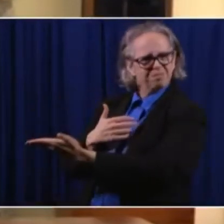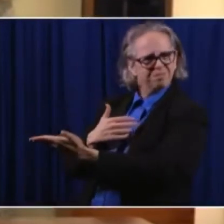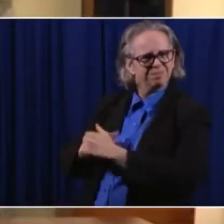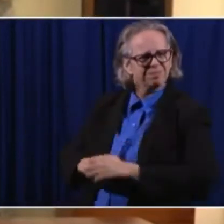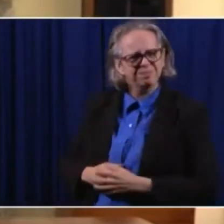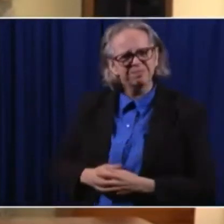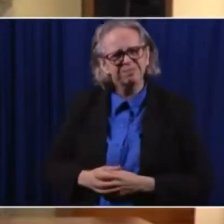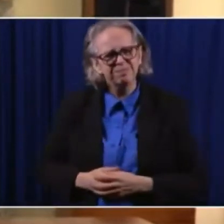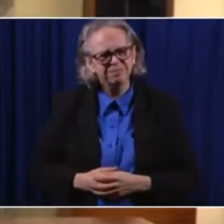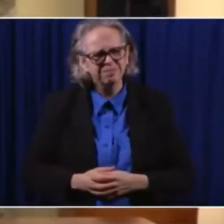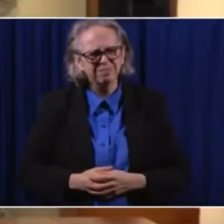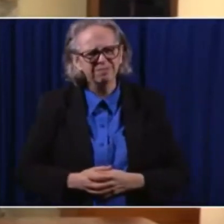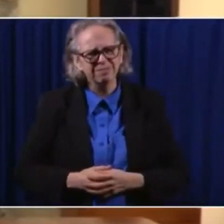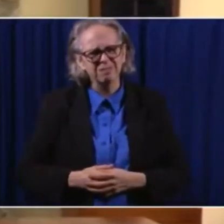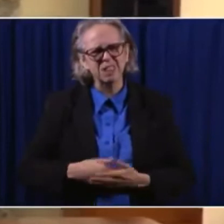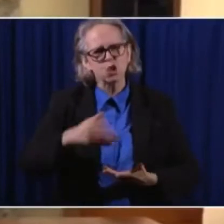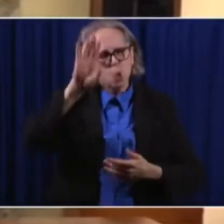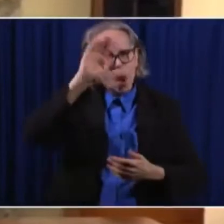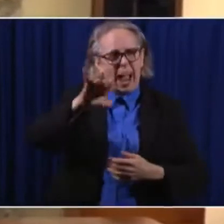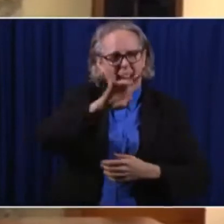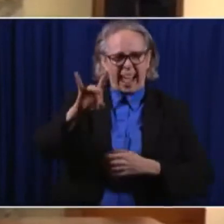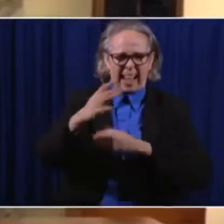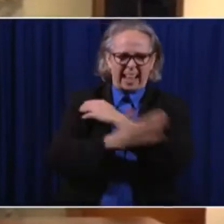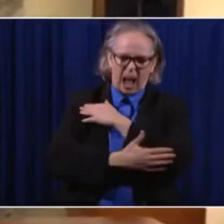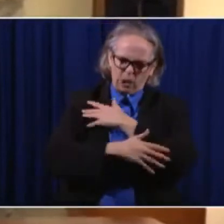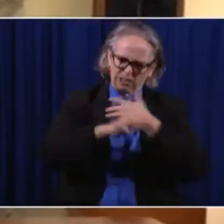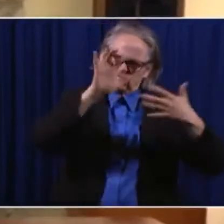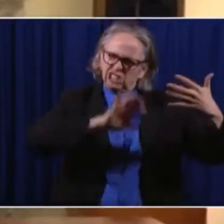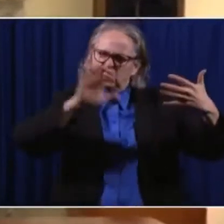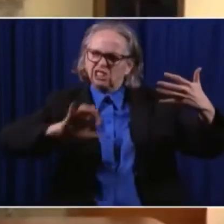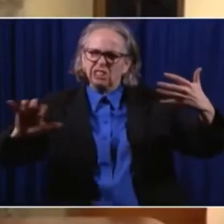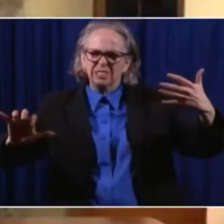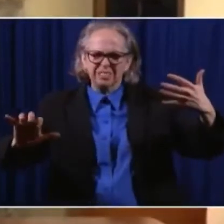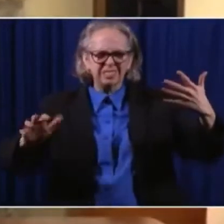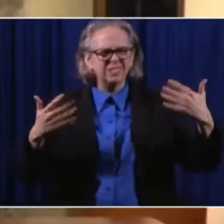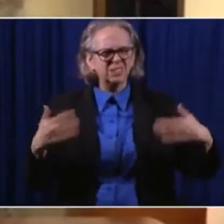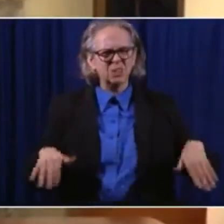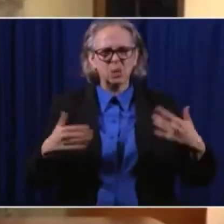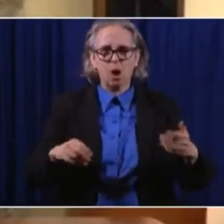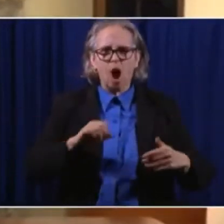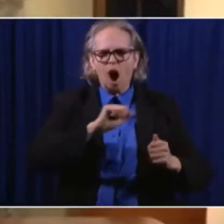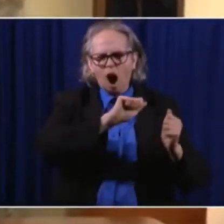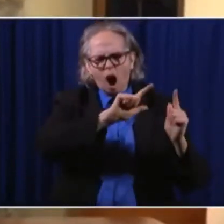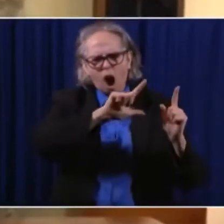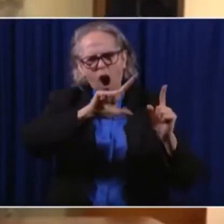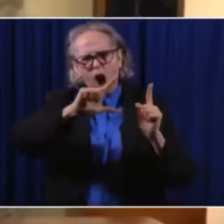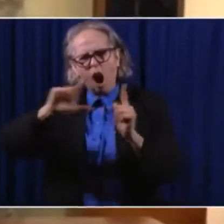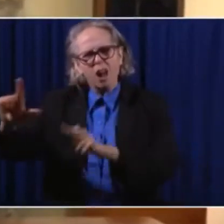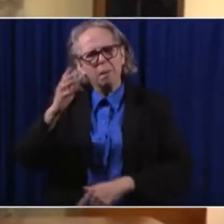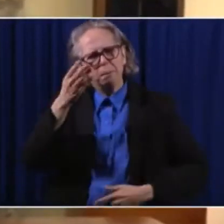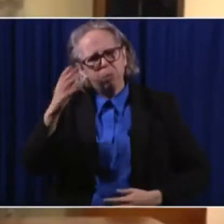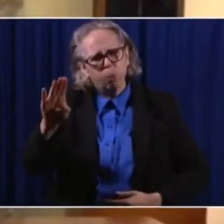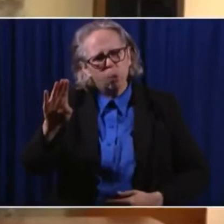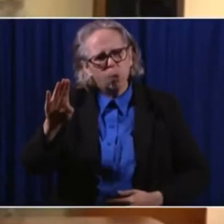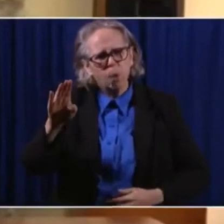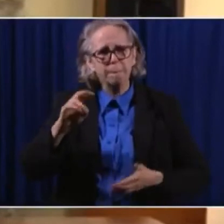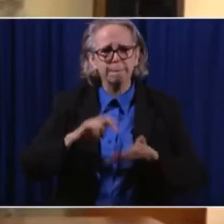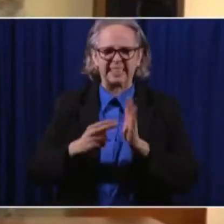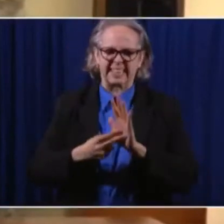Of course, 88 counties ranked by highest occurrence. And again, as you'll see, every single county is now a high